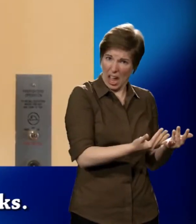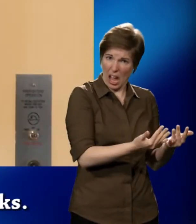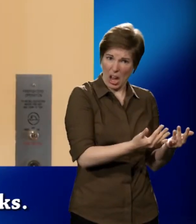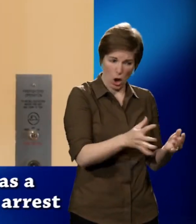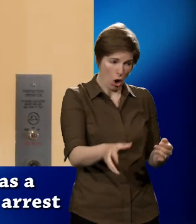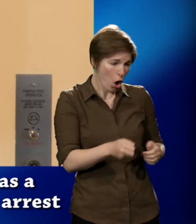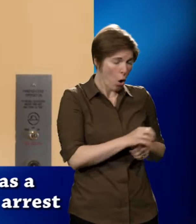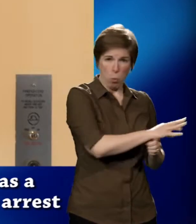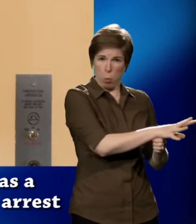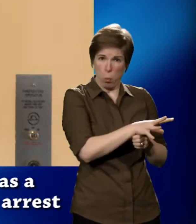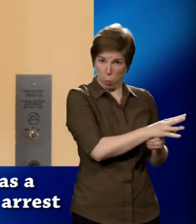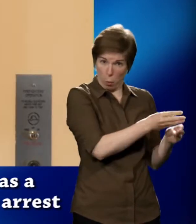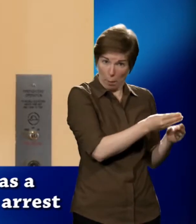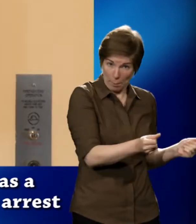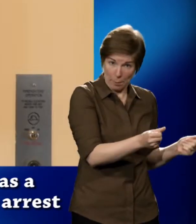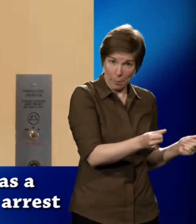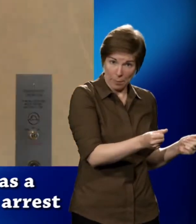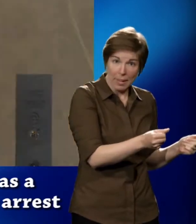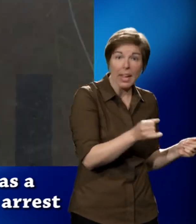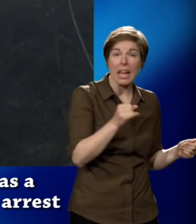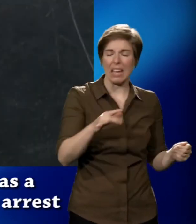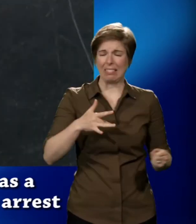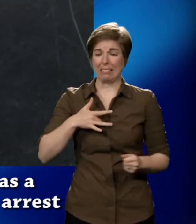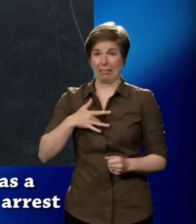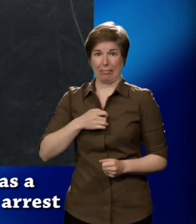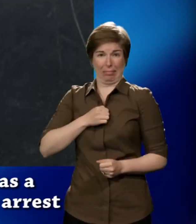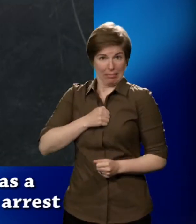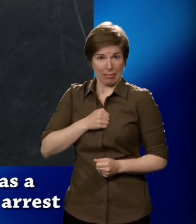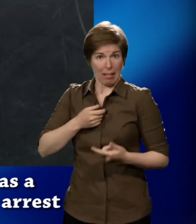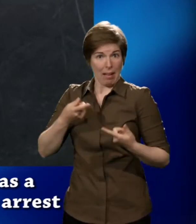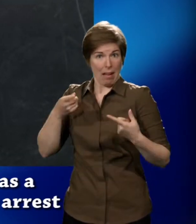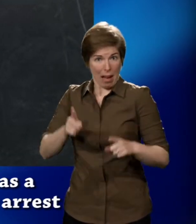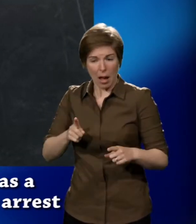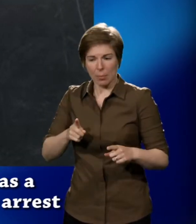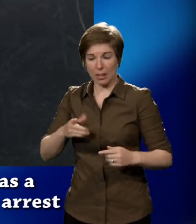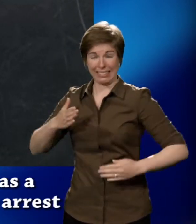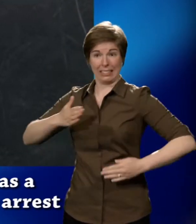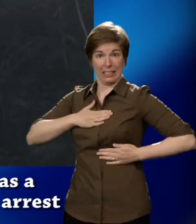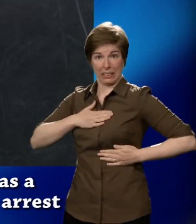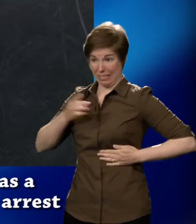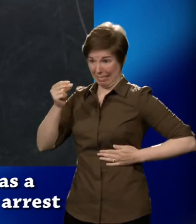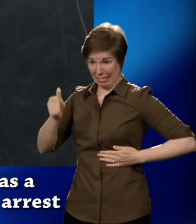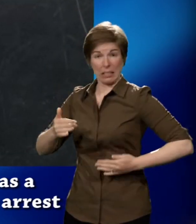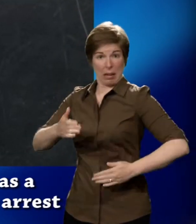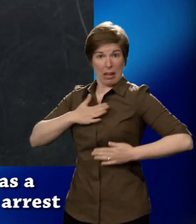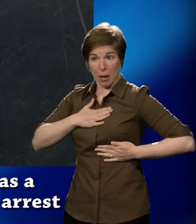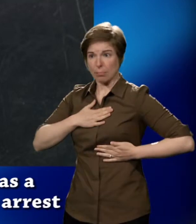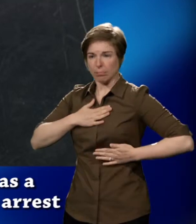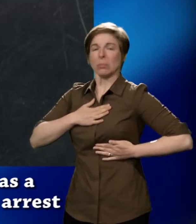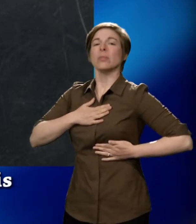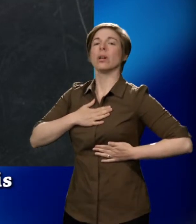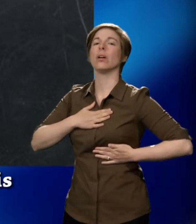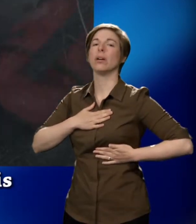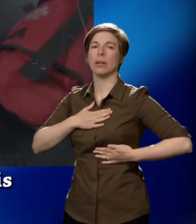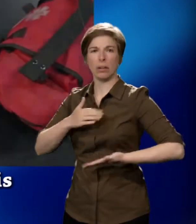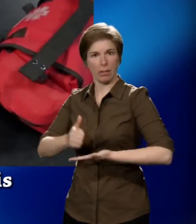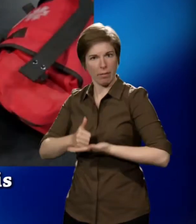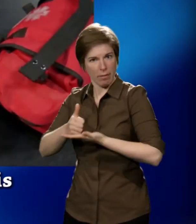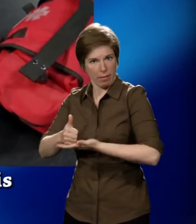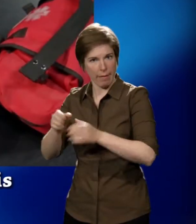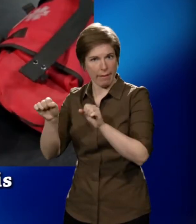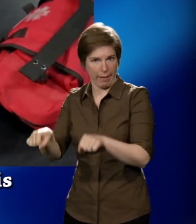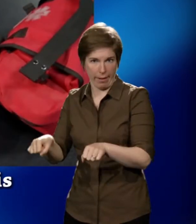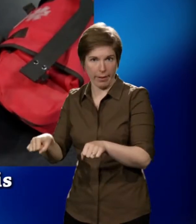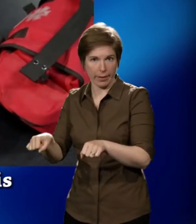attacks. So NSCC recognizes that if someone has a cardiac emergency and goes into cardiac arrest,